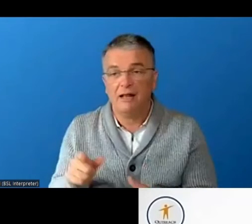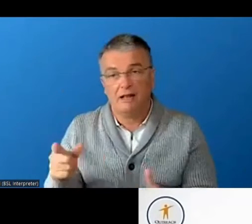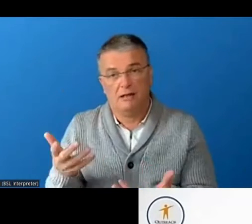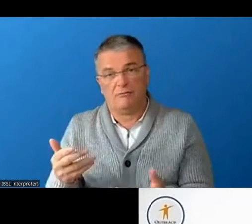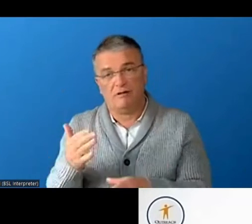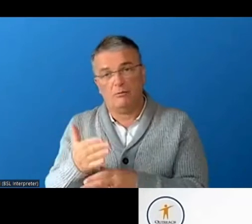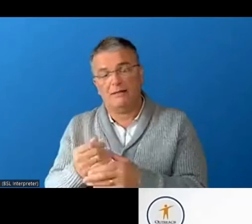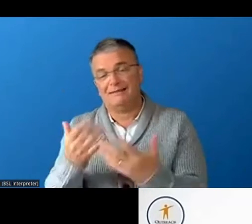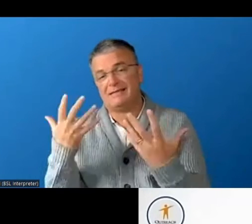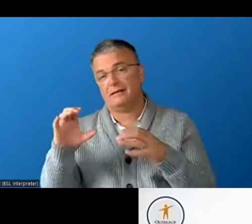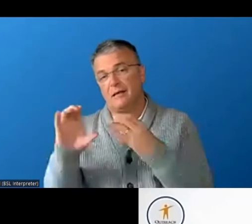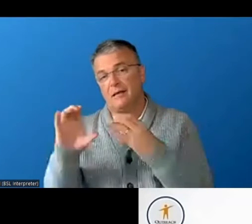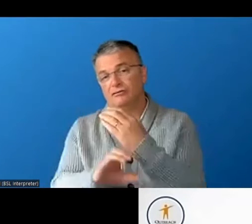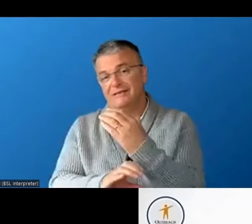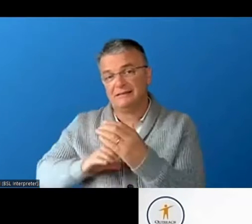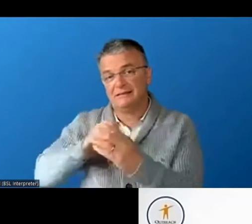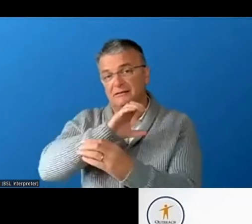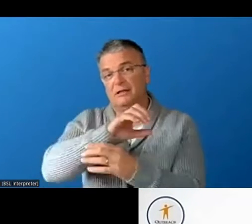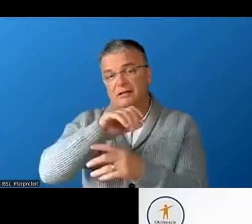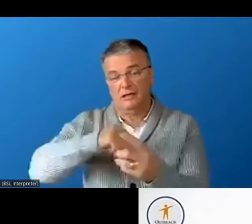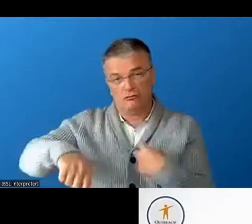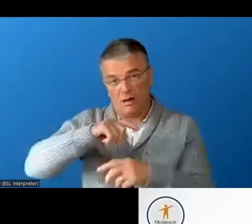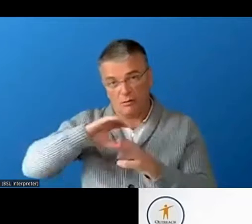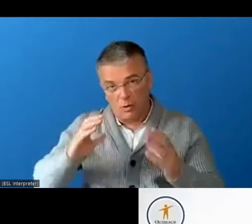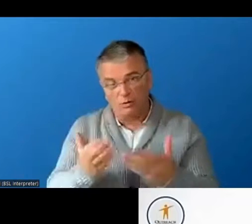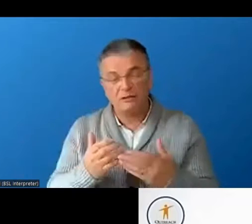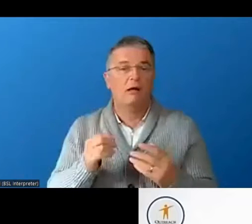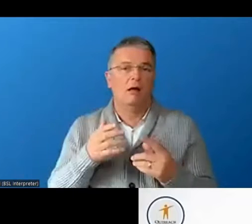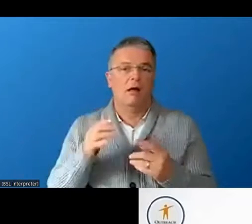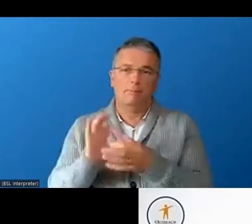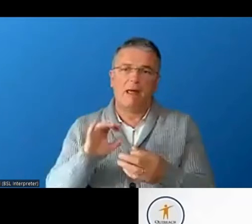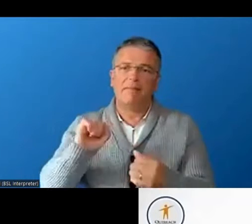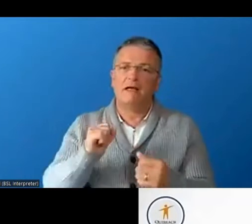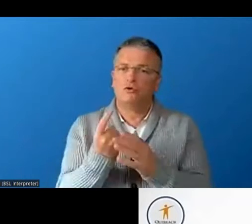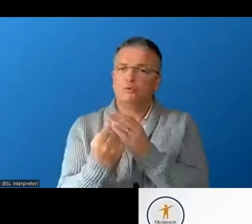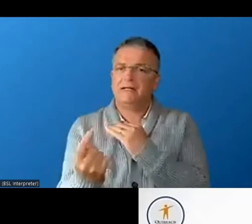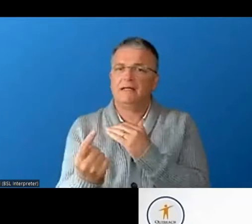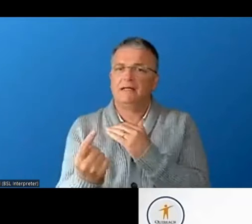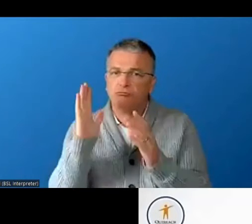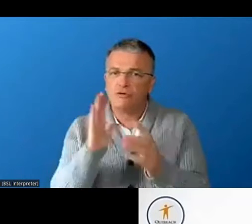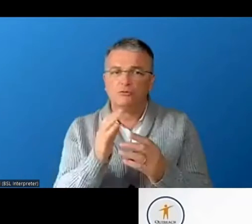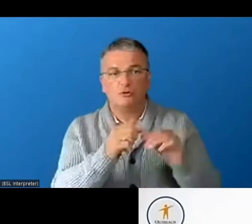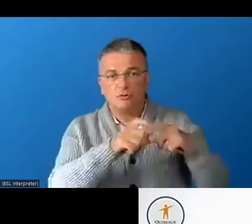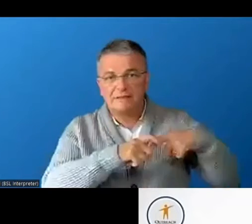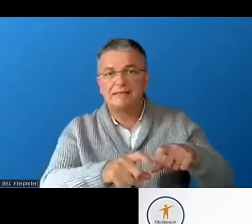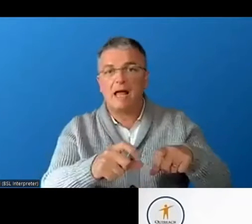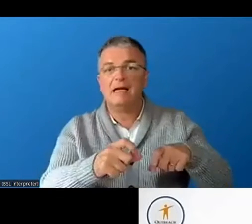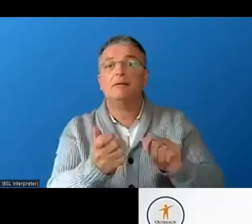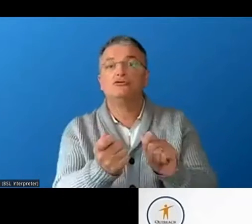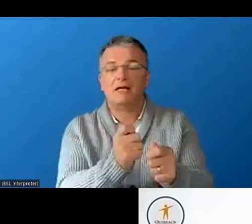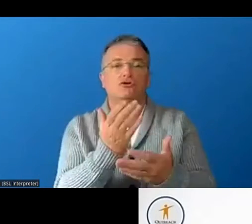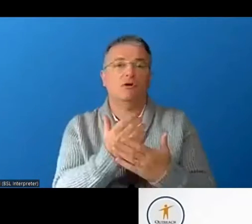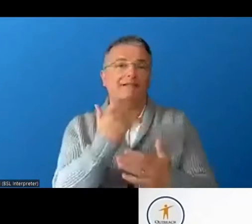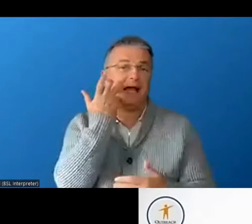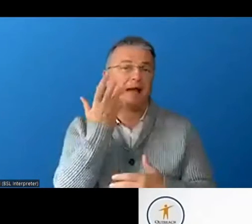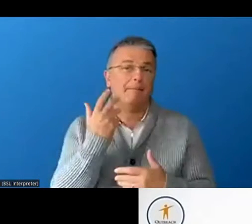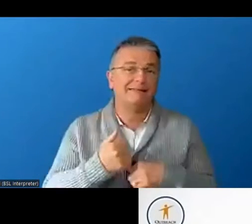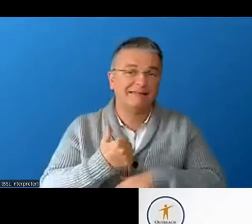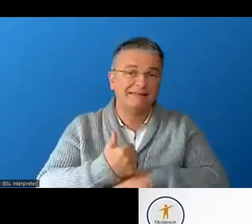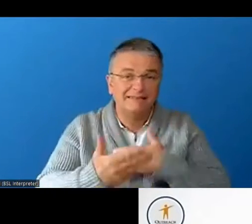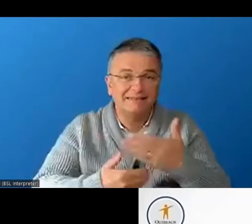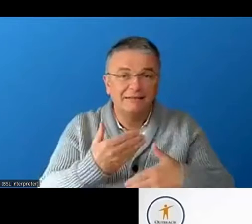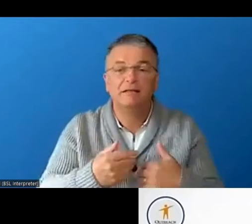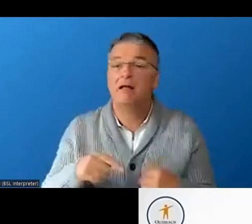10 countries around the world, applying their unique approach to sustainable change on a daily basis.